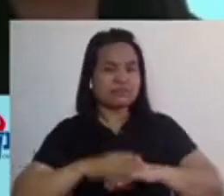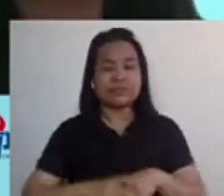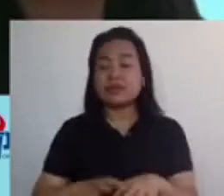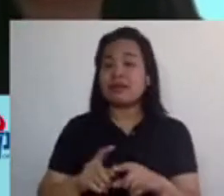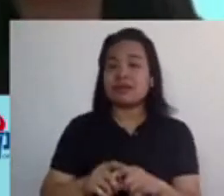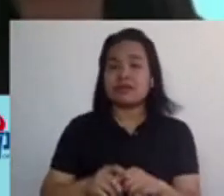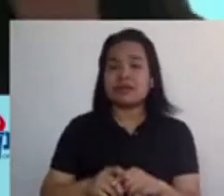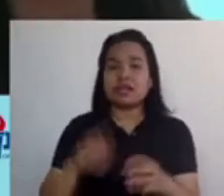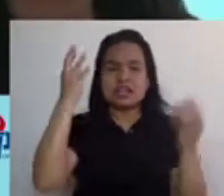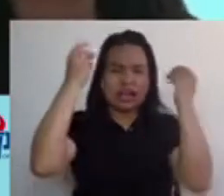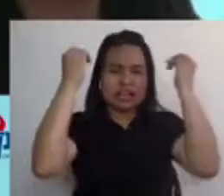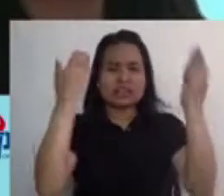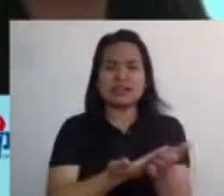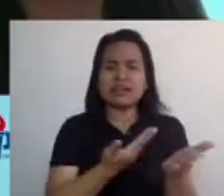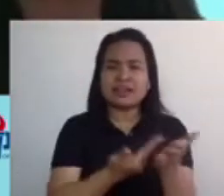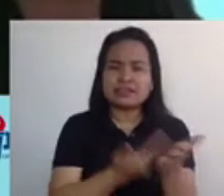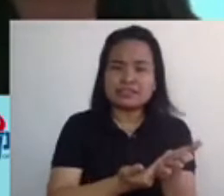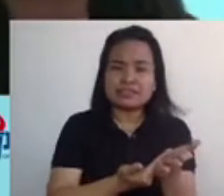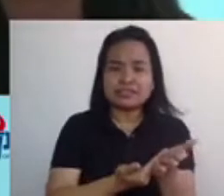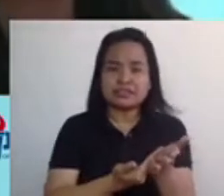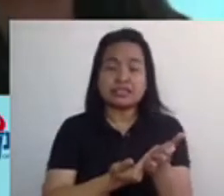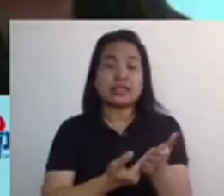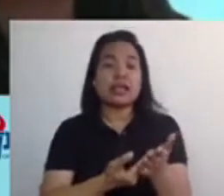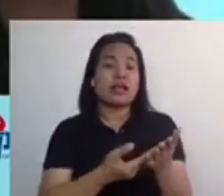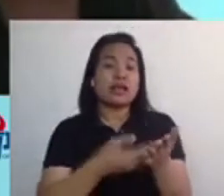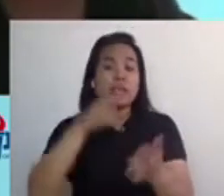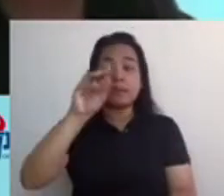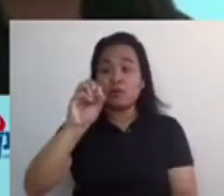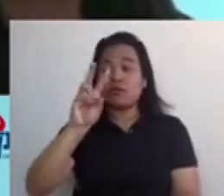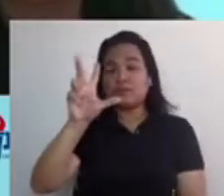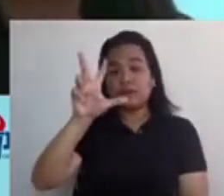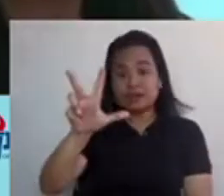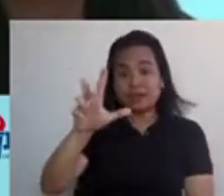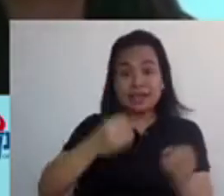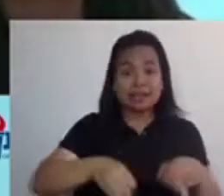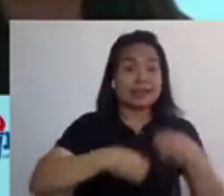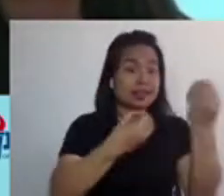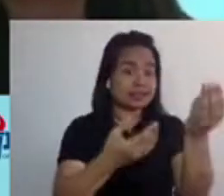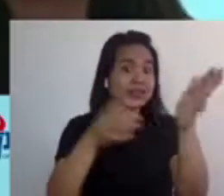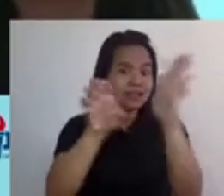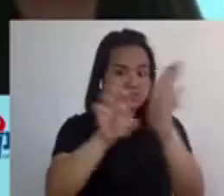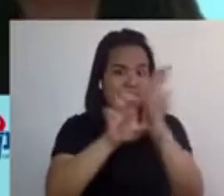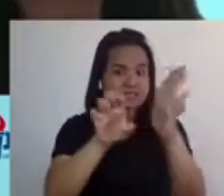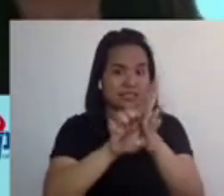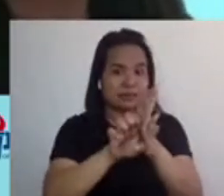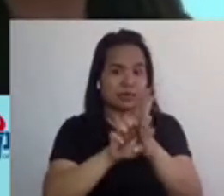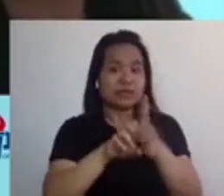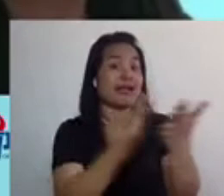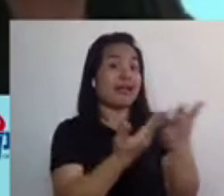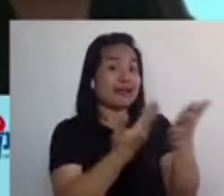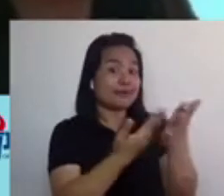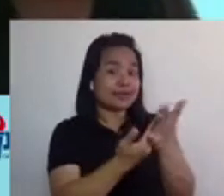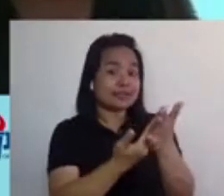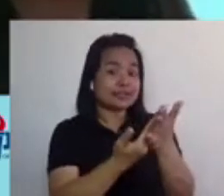under number 3, MOV number 3, we have provided their sample evidence that you may provide remarks from